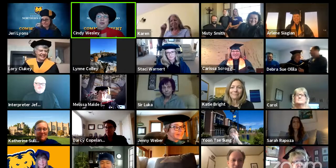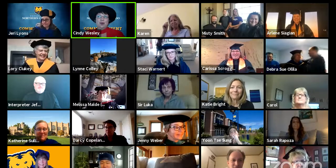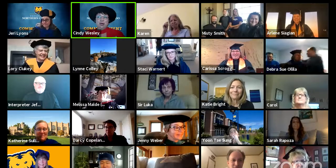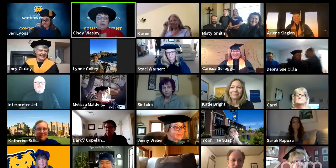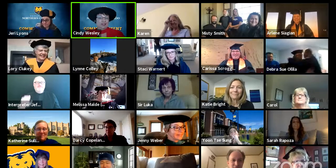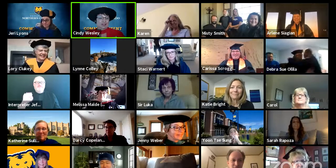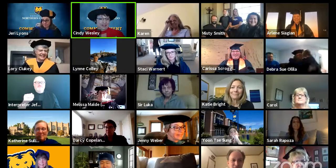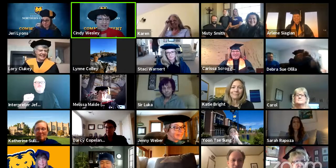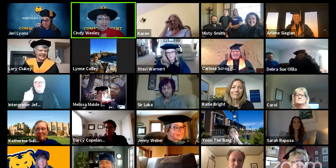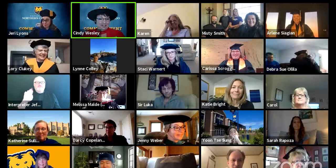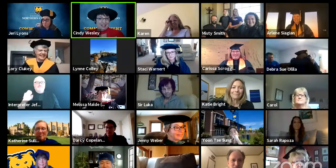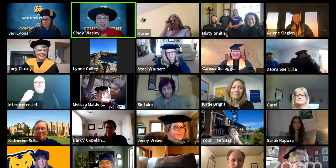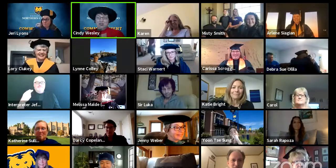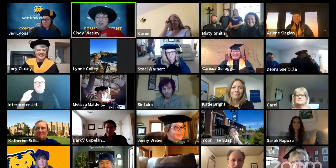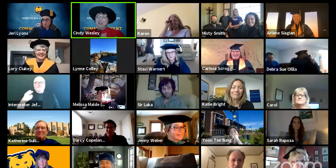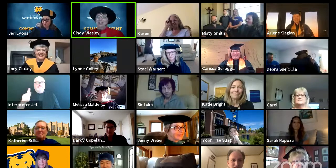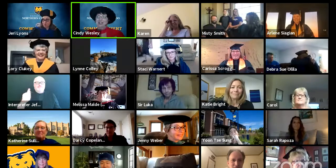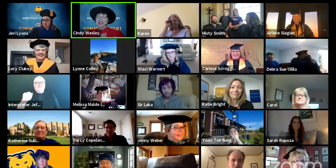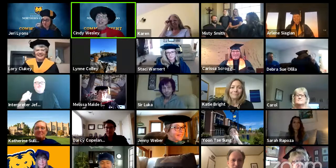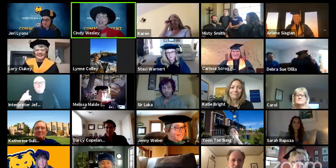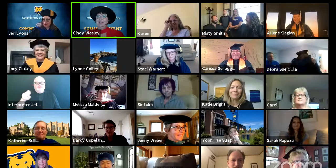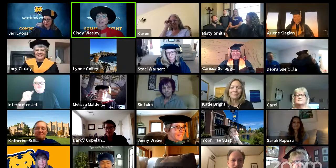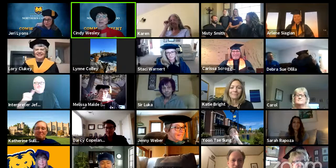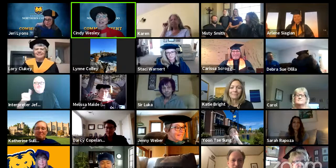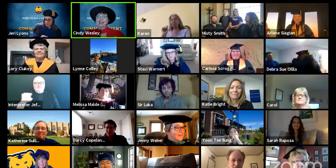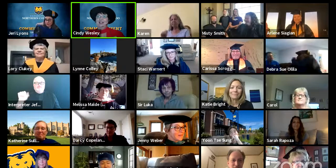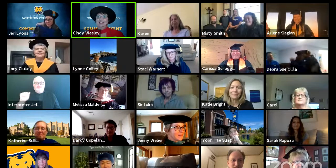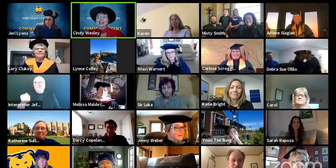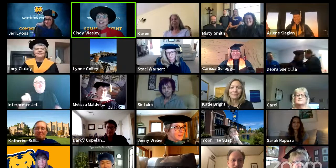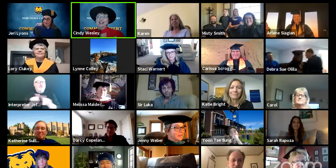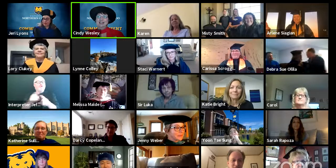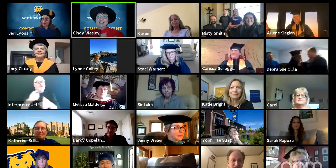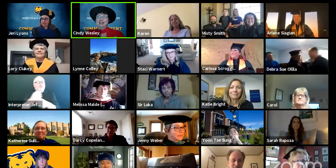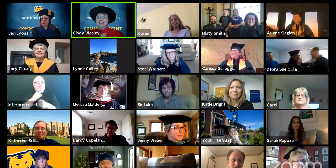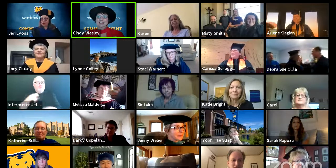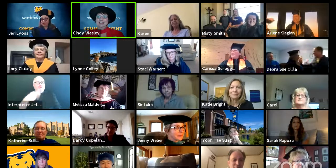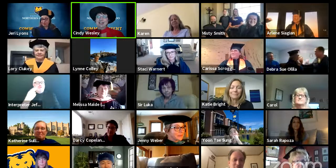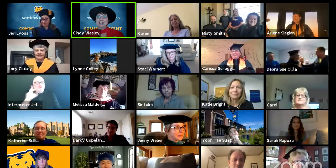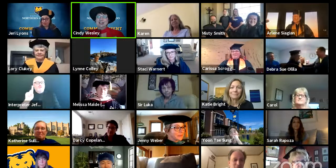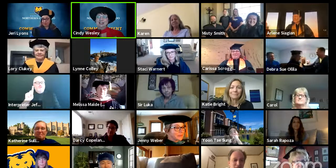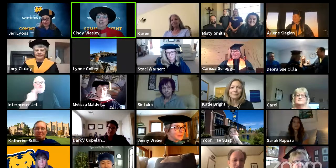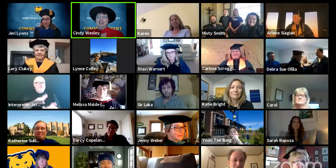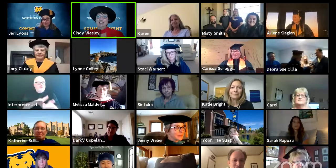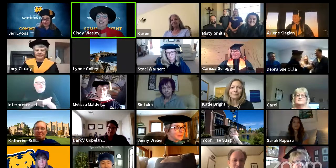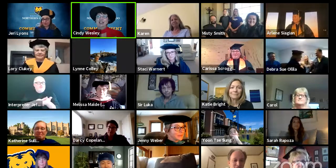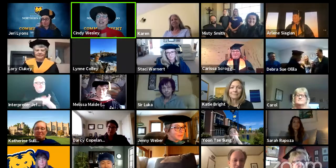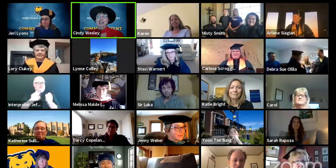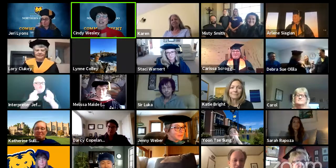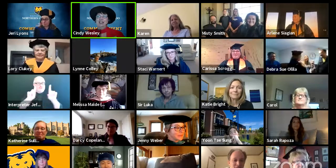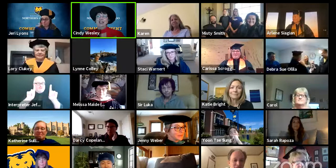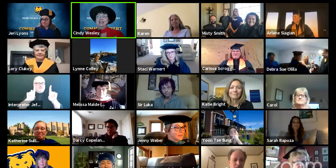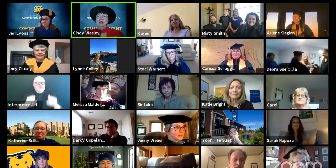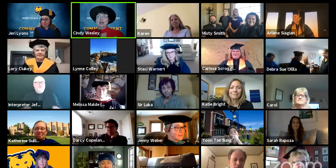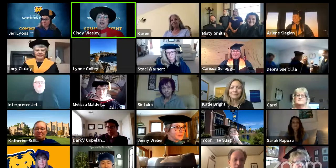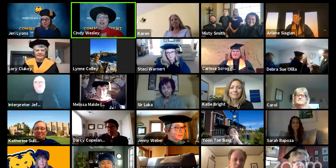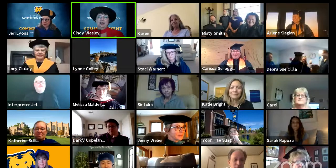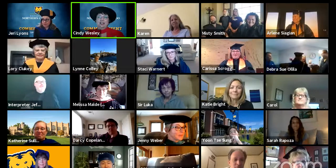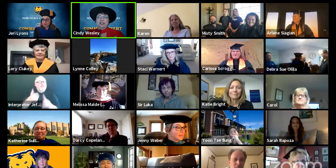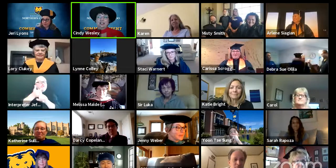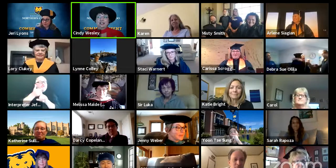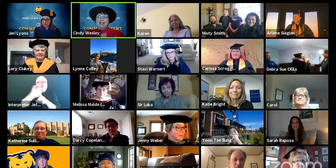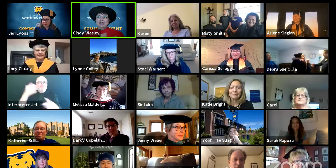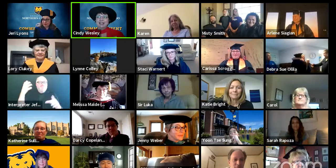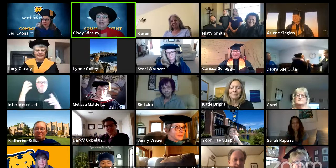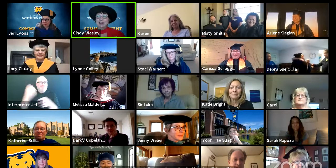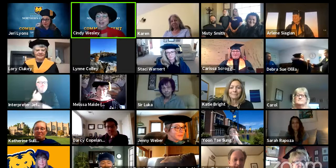Sarah Raposa is also receiving her PhD in nursing education. She is a winner